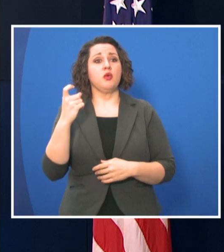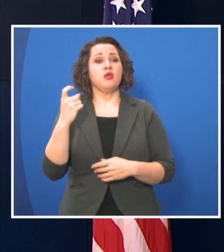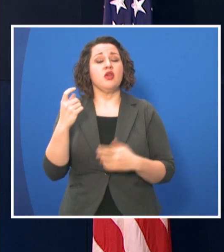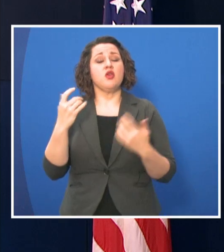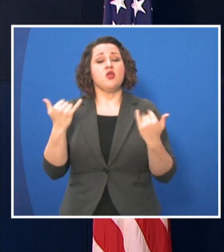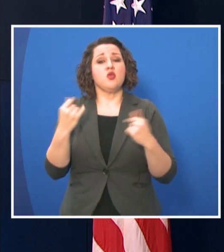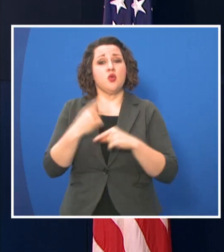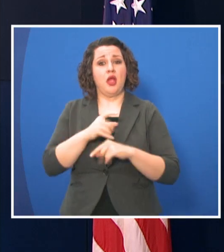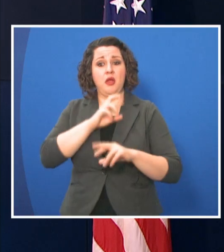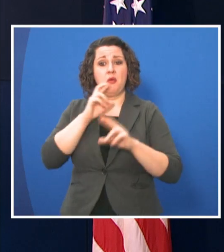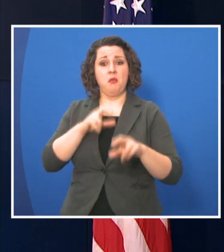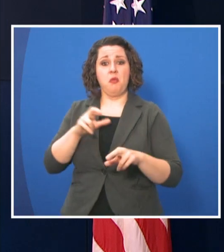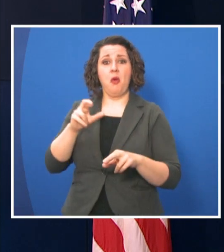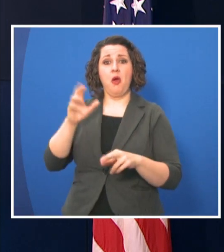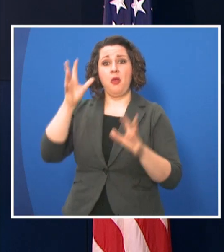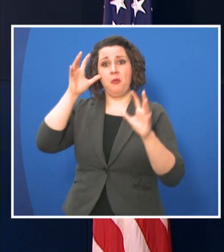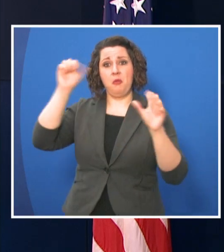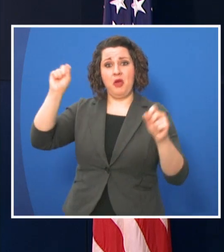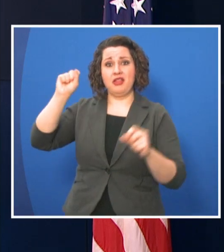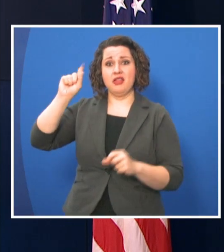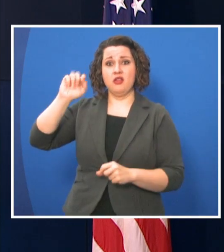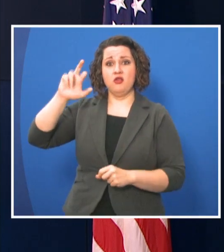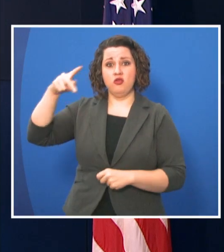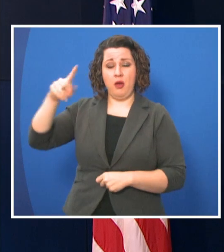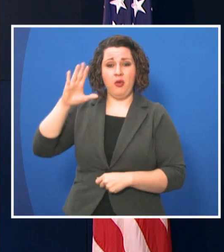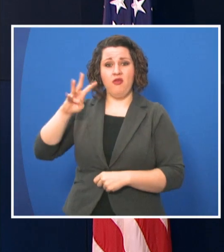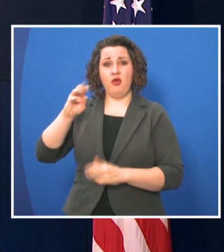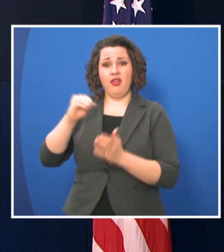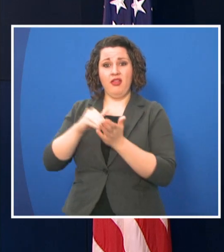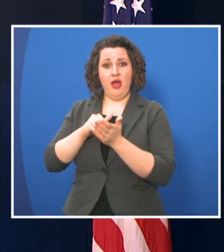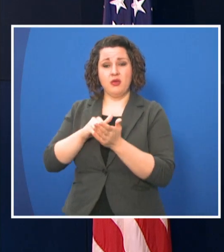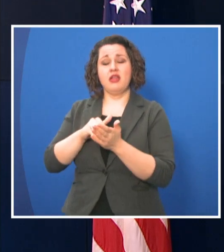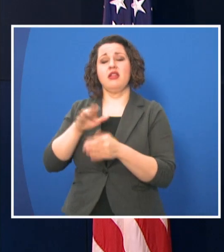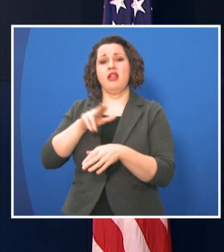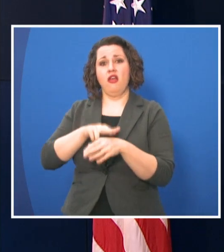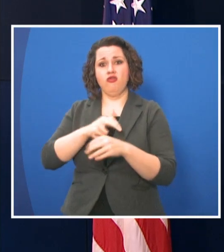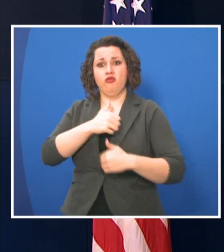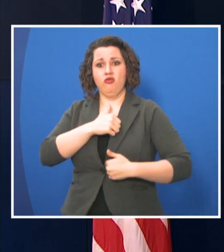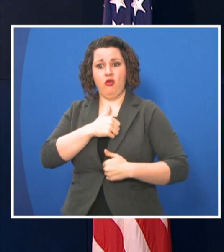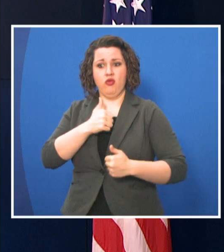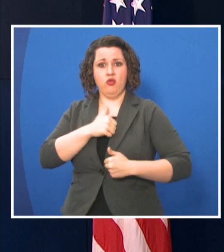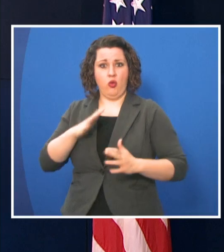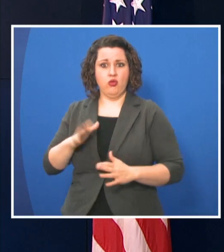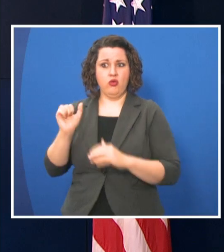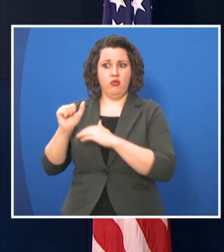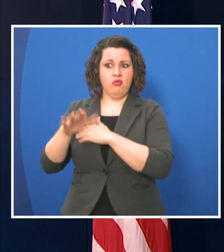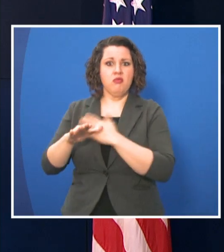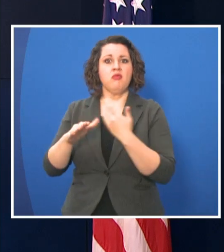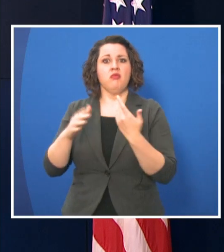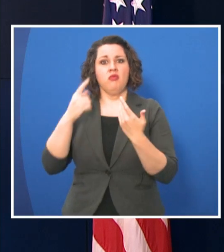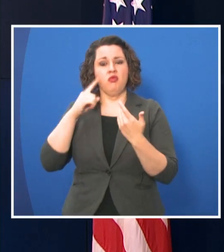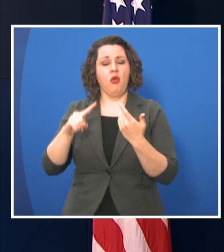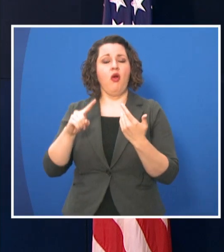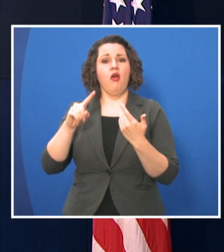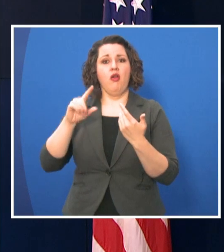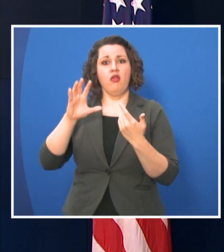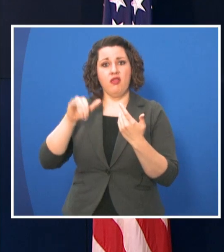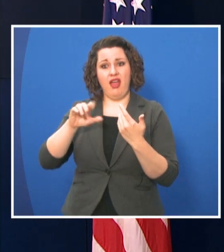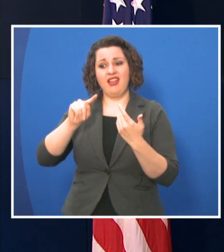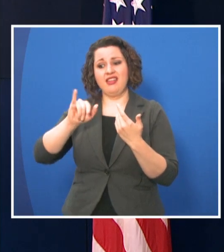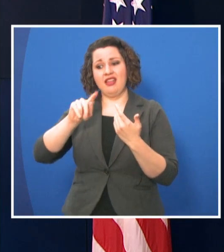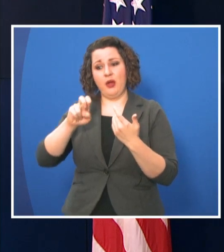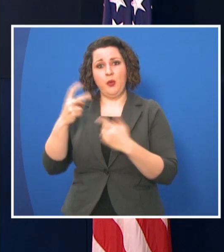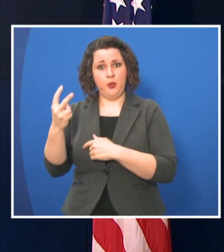administration plans on pulling 40,000 National Guard soldiers on federally approved Title 32 coronavirus duty in the